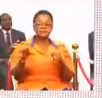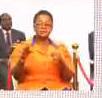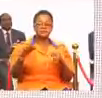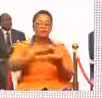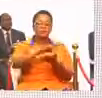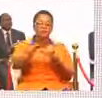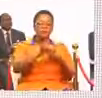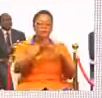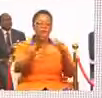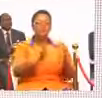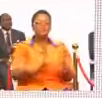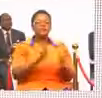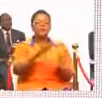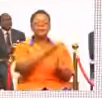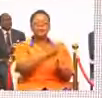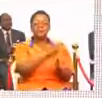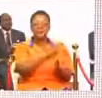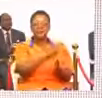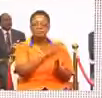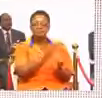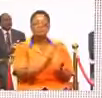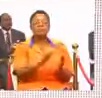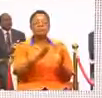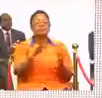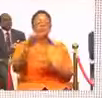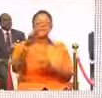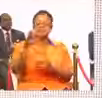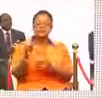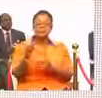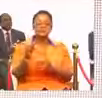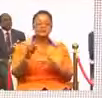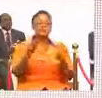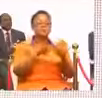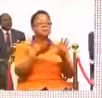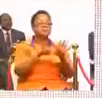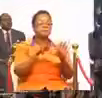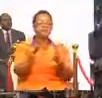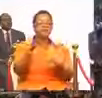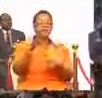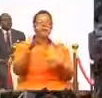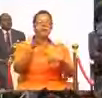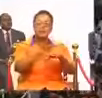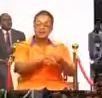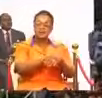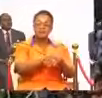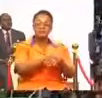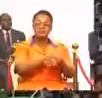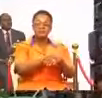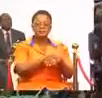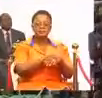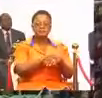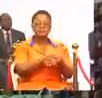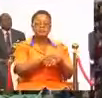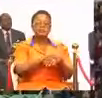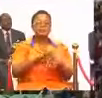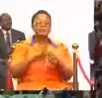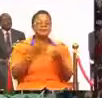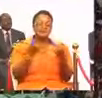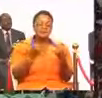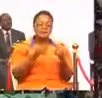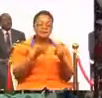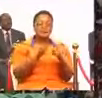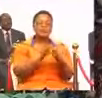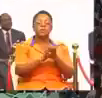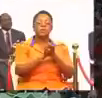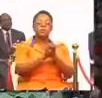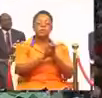all the leaders from the governor to the MCA to the members of NASA, shikilia kaunti